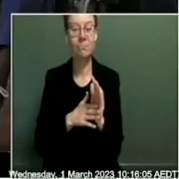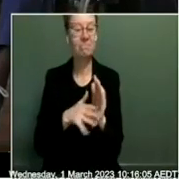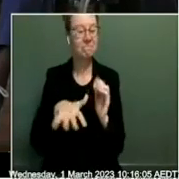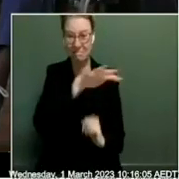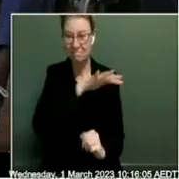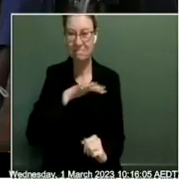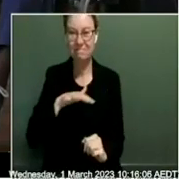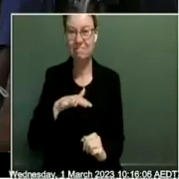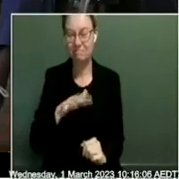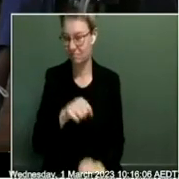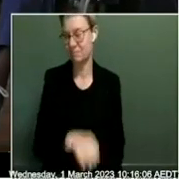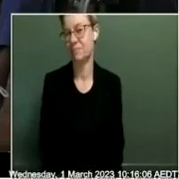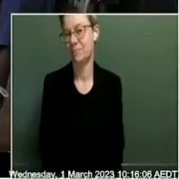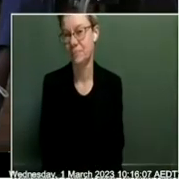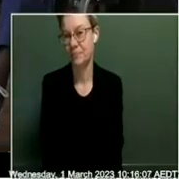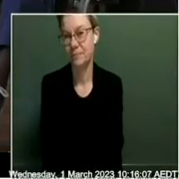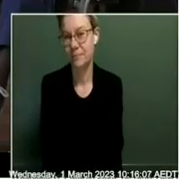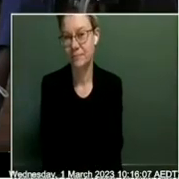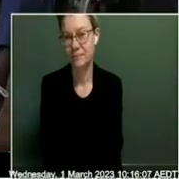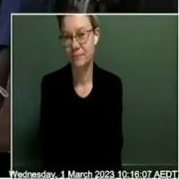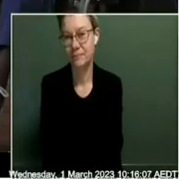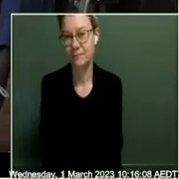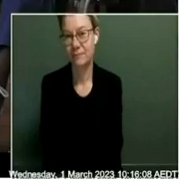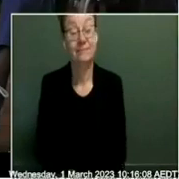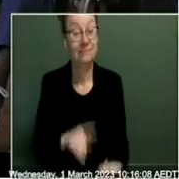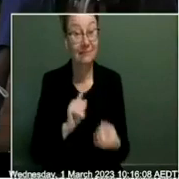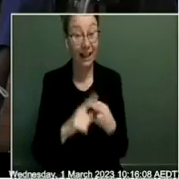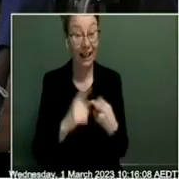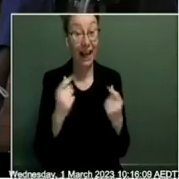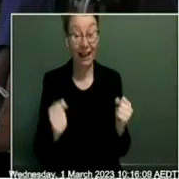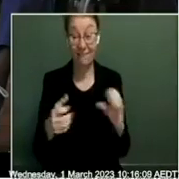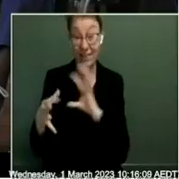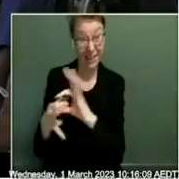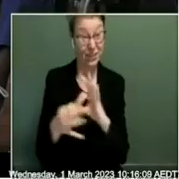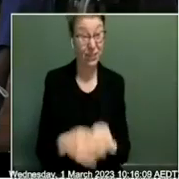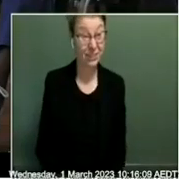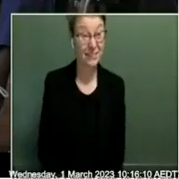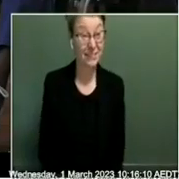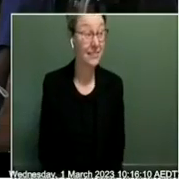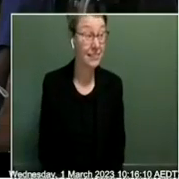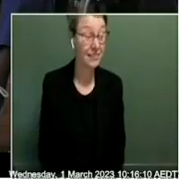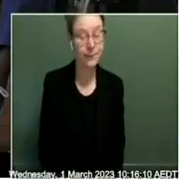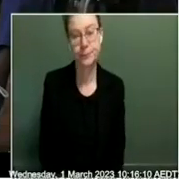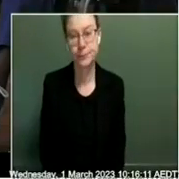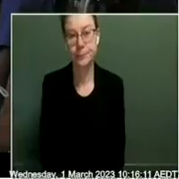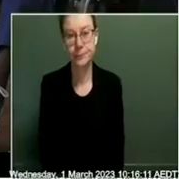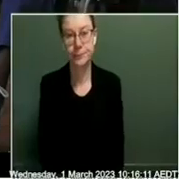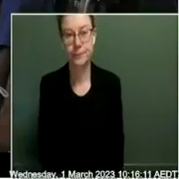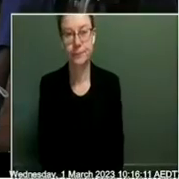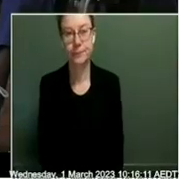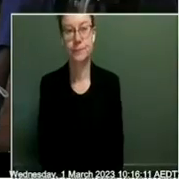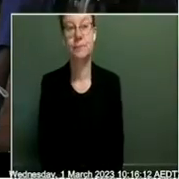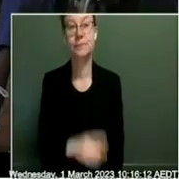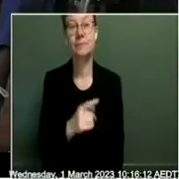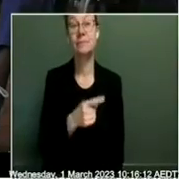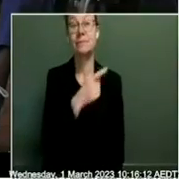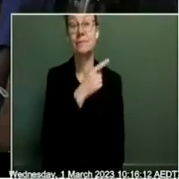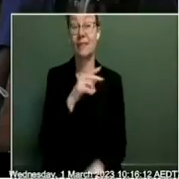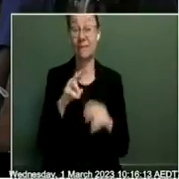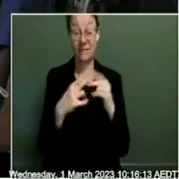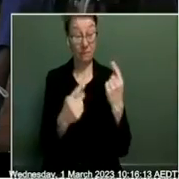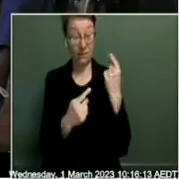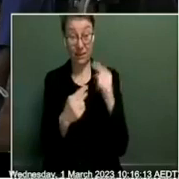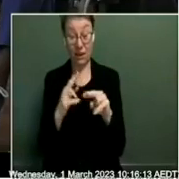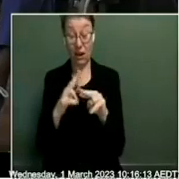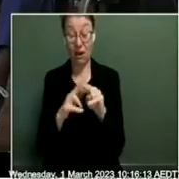We still have those connections, eh? But, you know, that's the Foster family, that photo. It's the only one we have. We